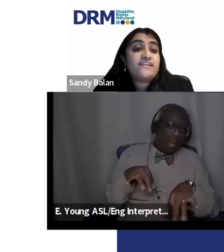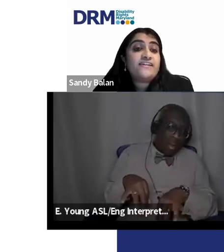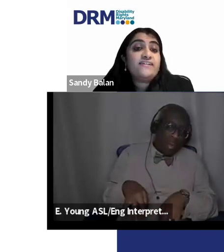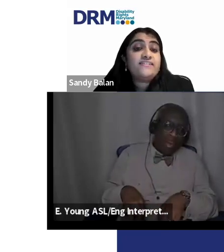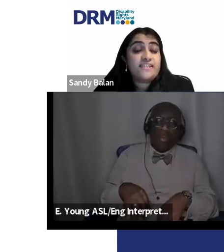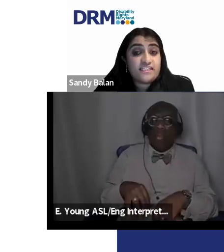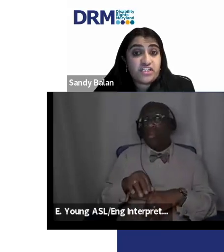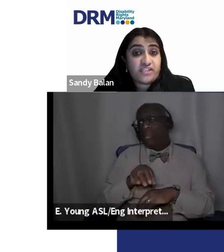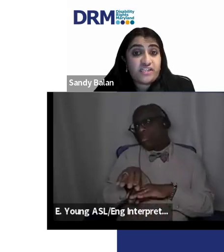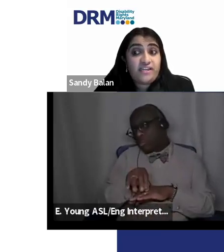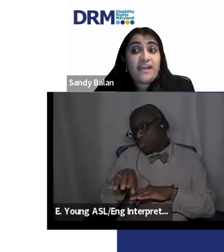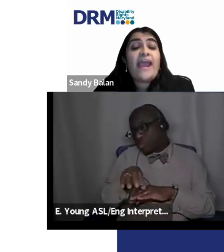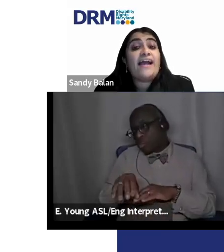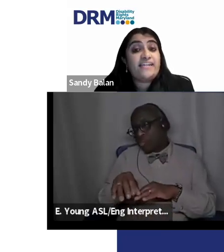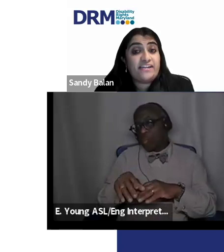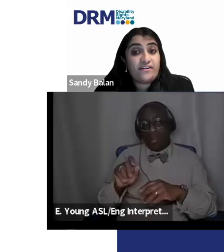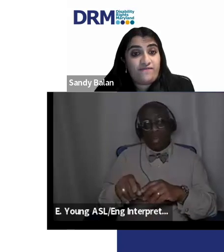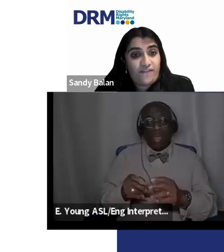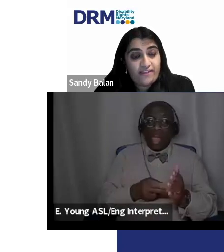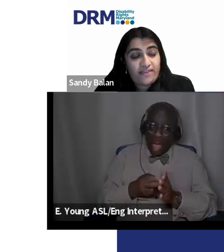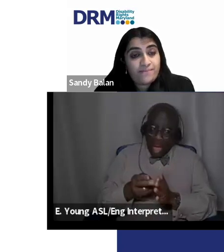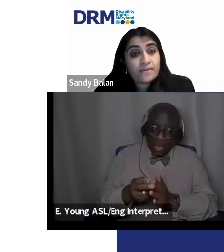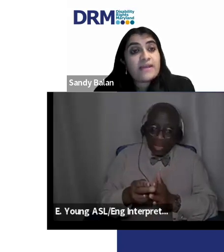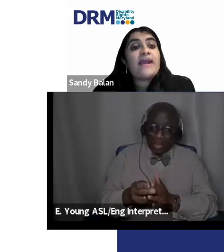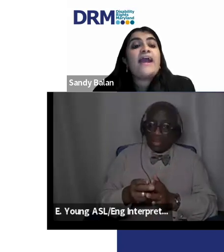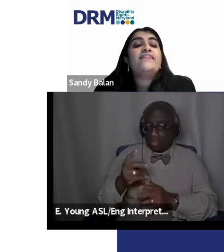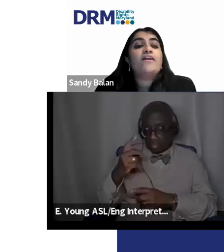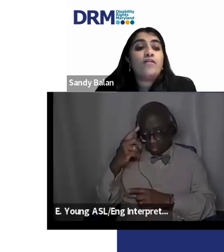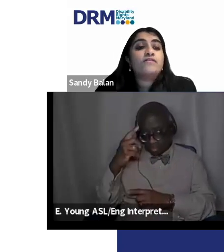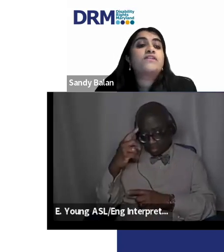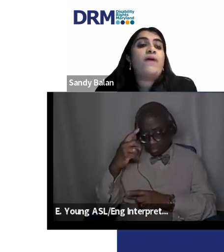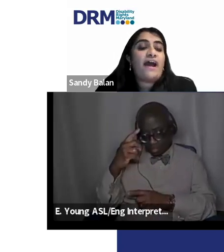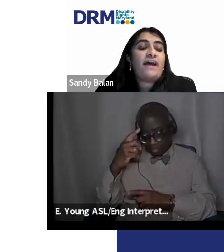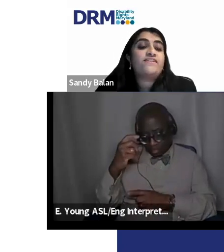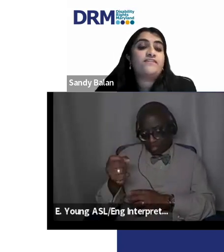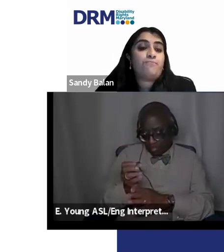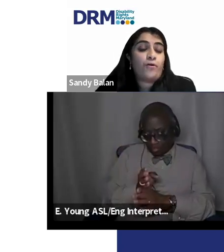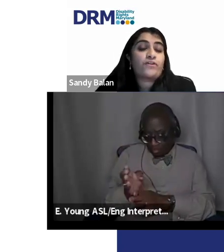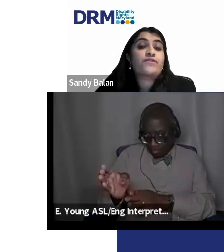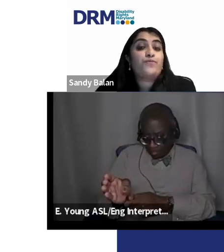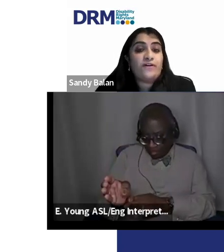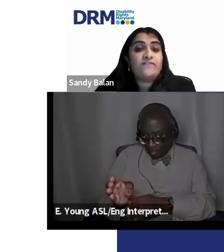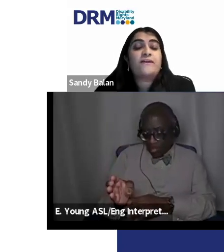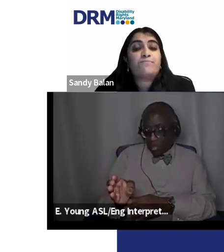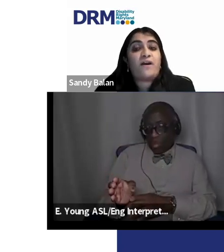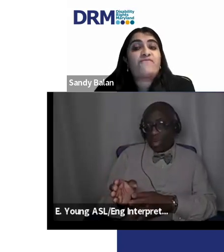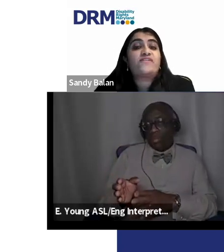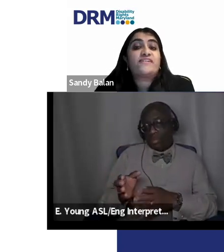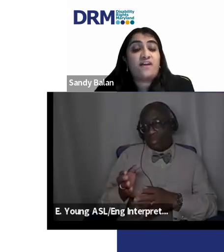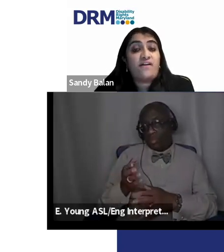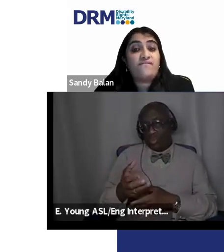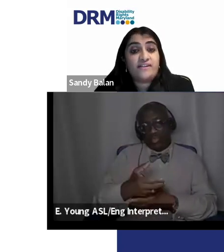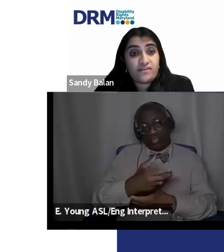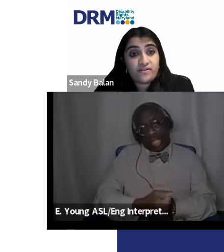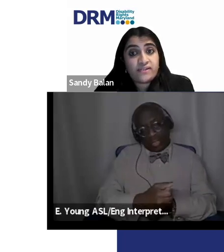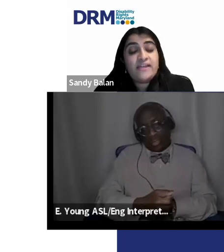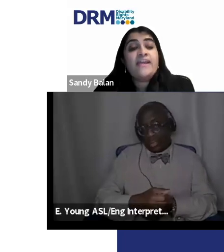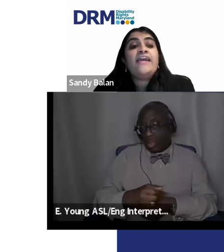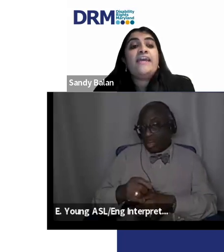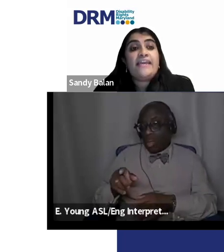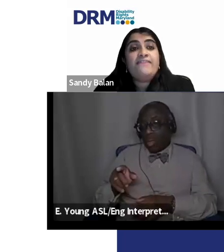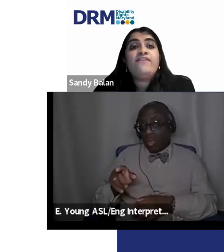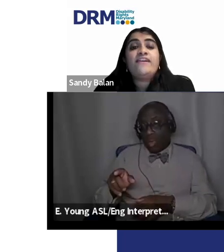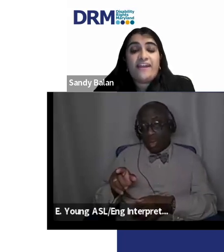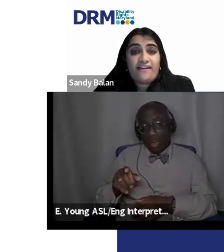act honestly, diligently, and in good faith. And they also have to support the wills and preferences of the